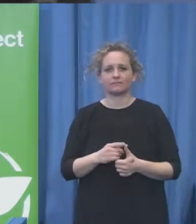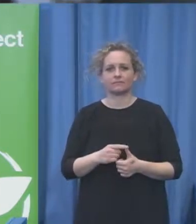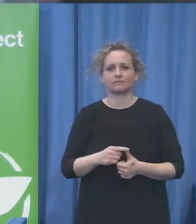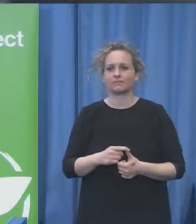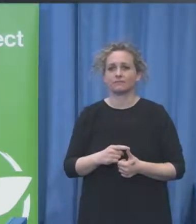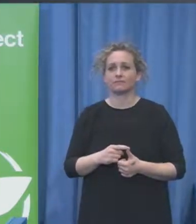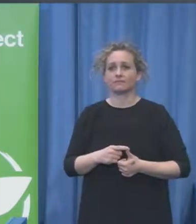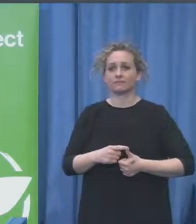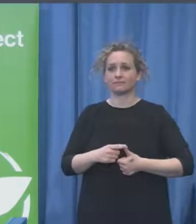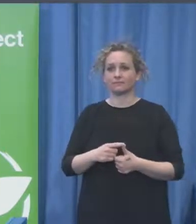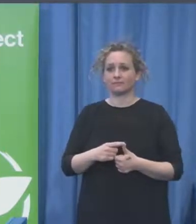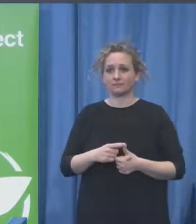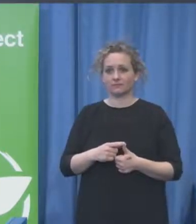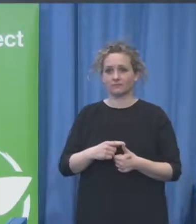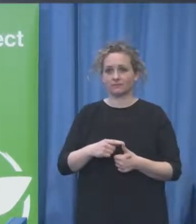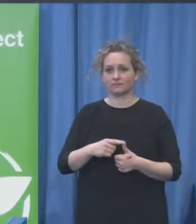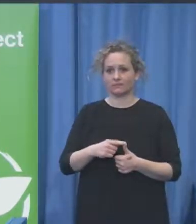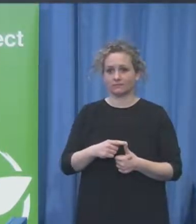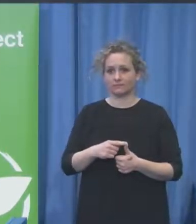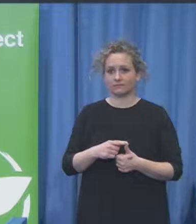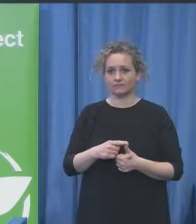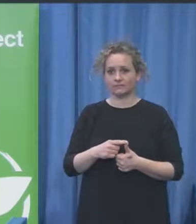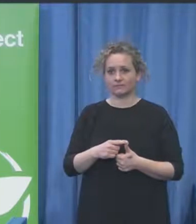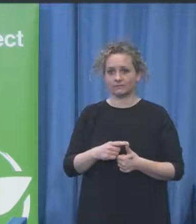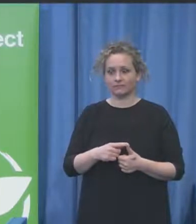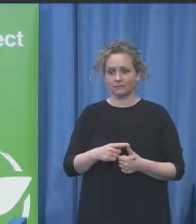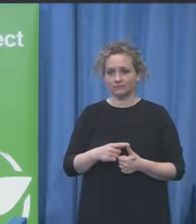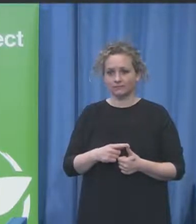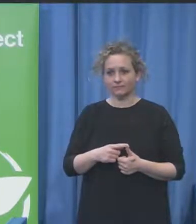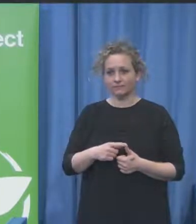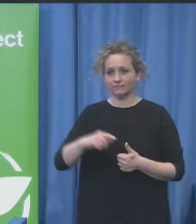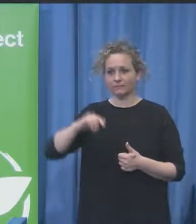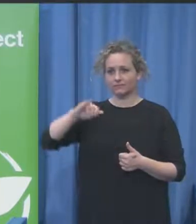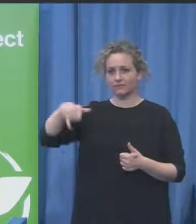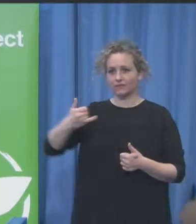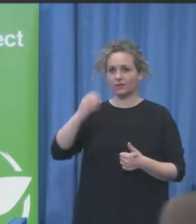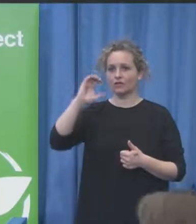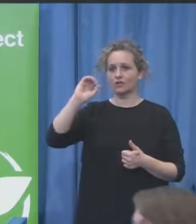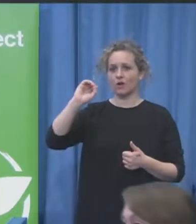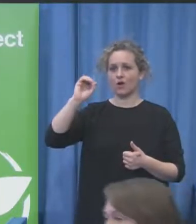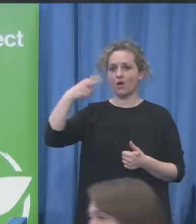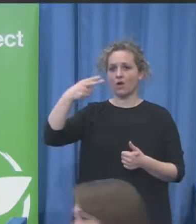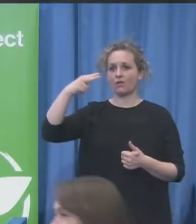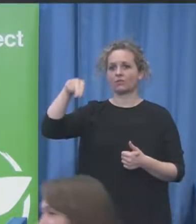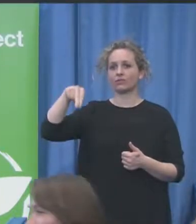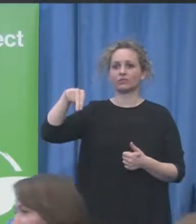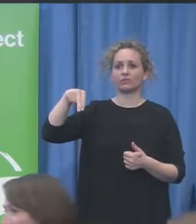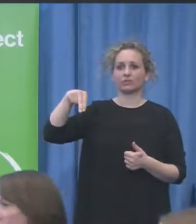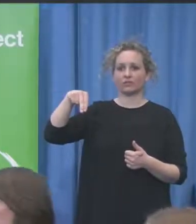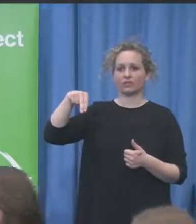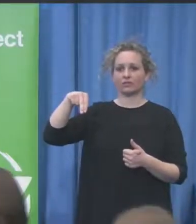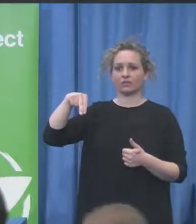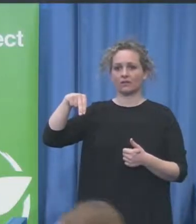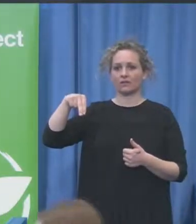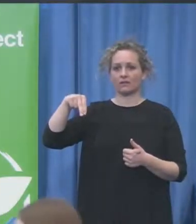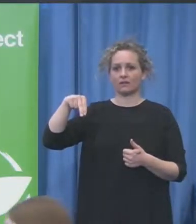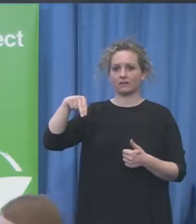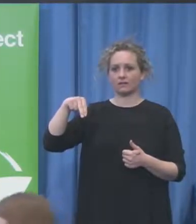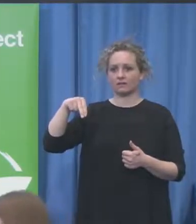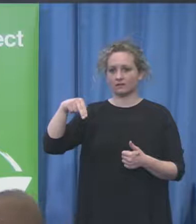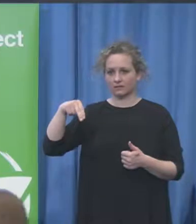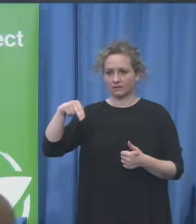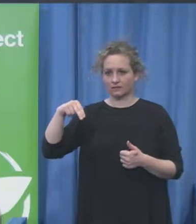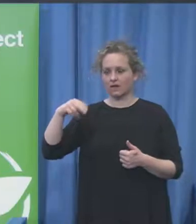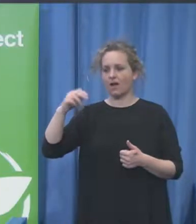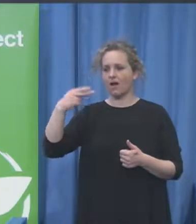session with us, and I'm going to invite them to bring our final panelists onto the stage. So Ingrid and Jennifer, up you go. Oh, do you want